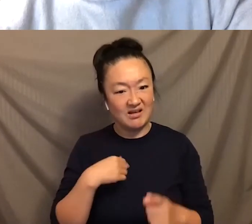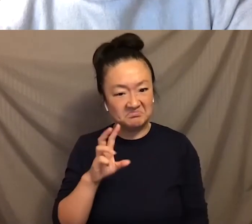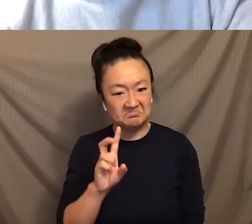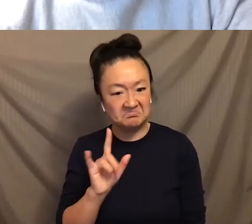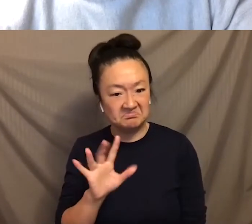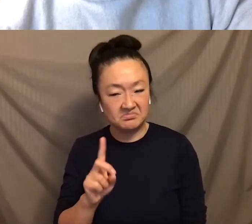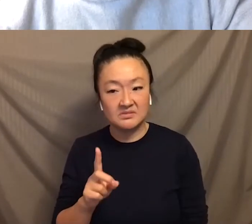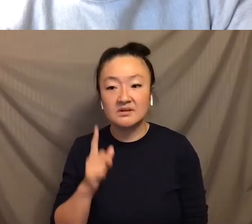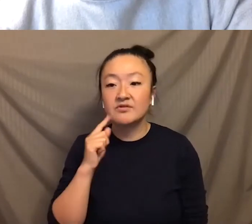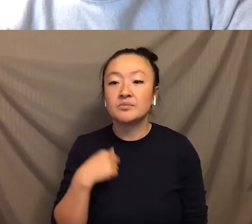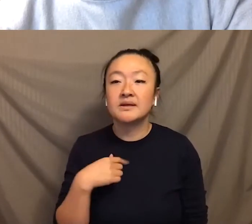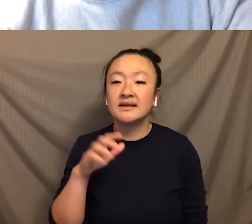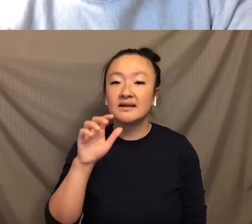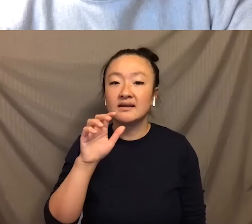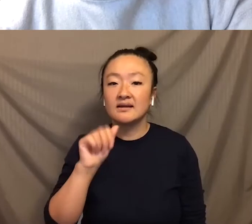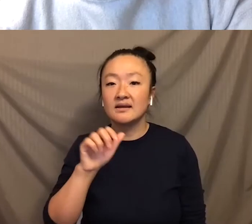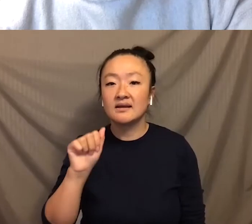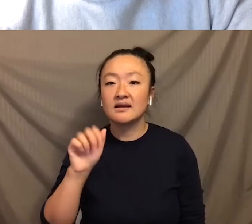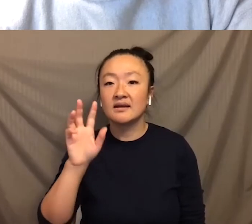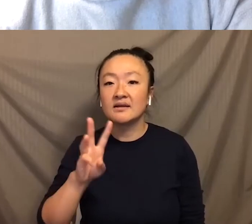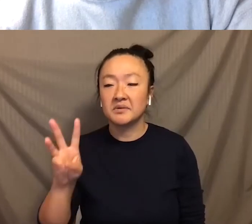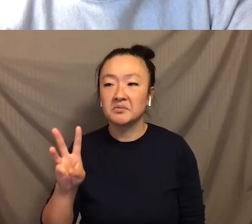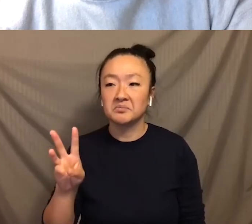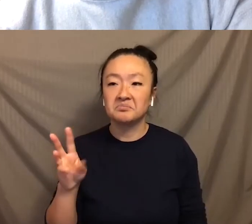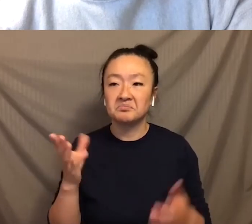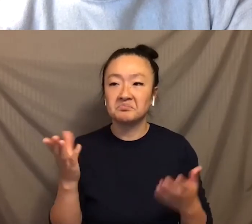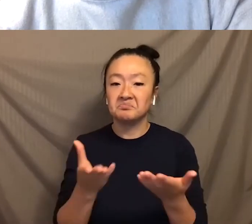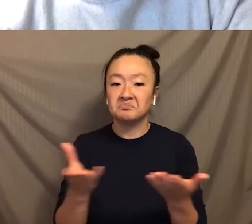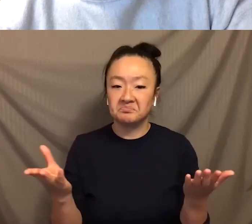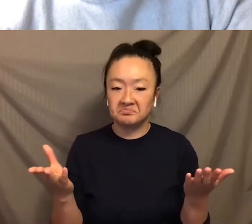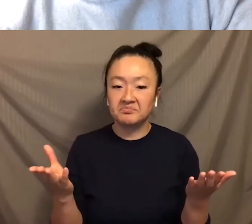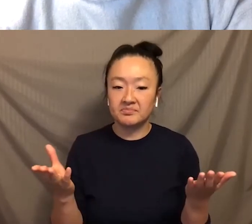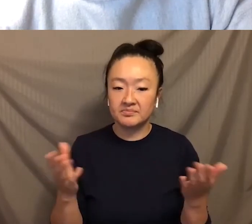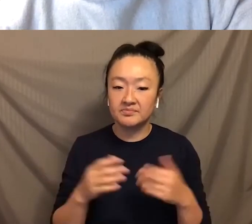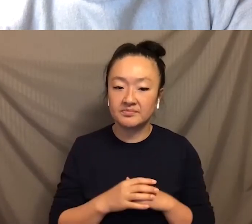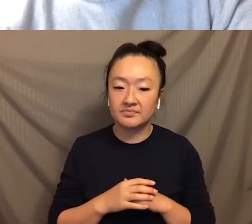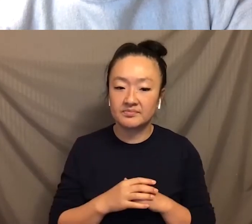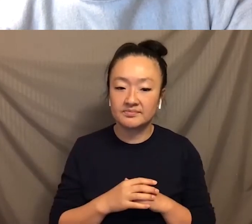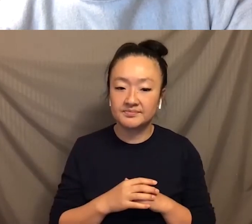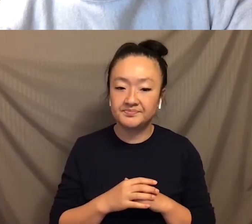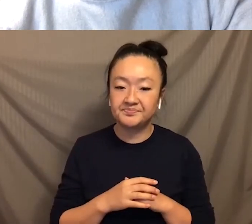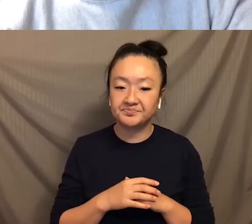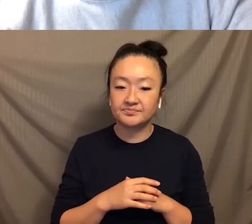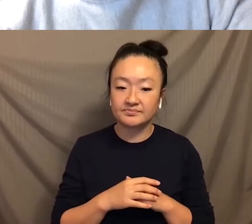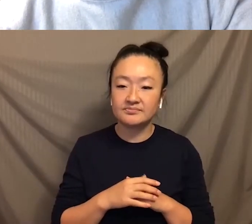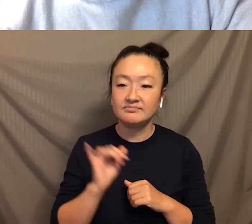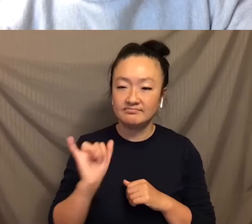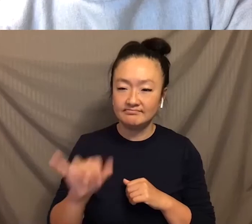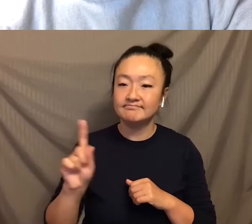the AAWW was really where I learned